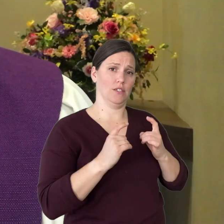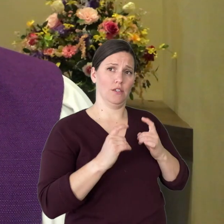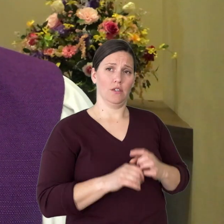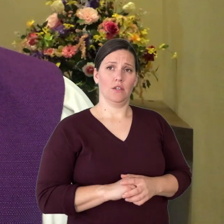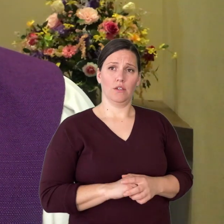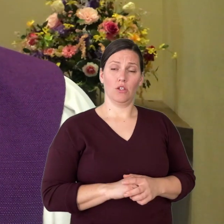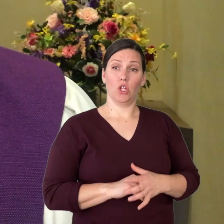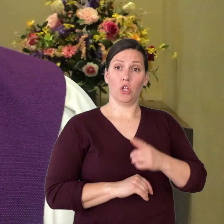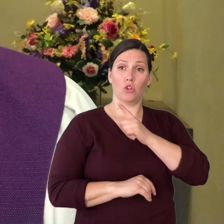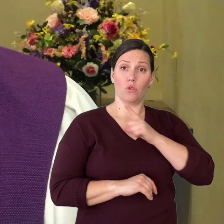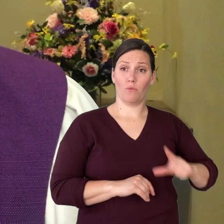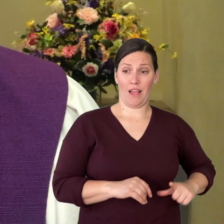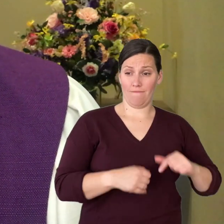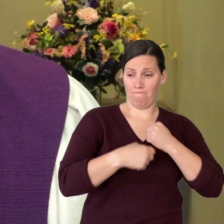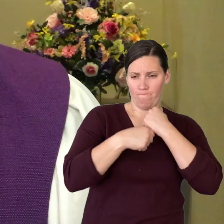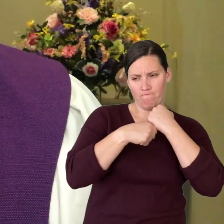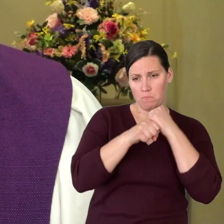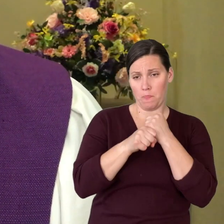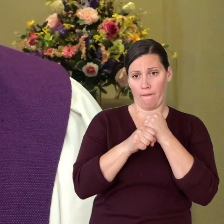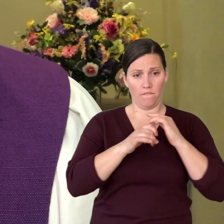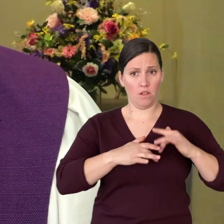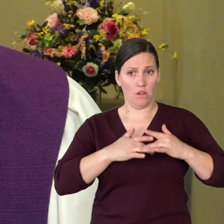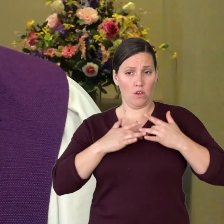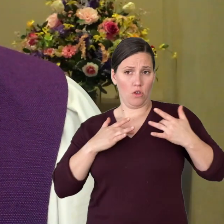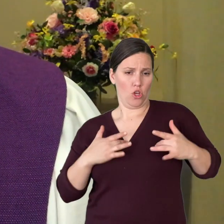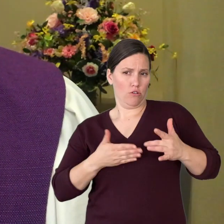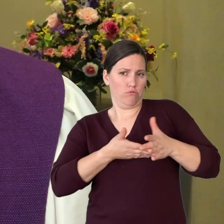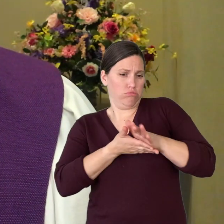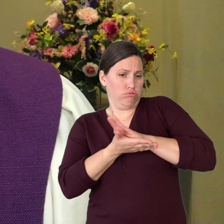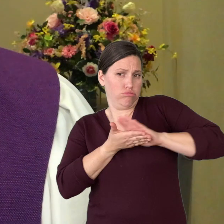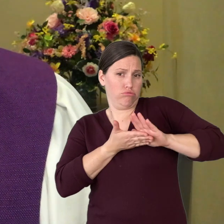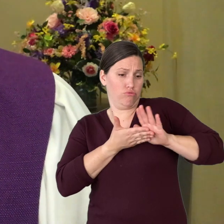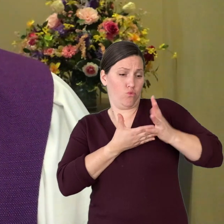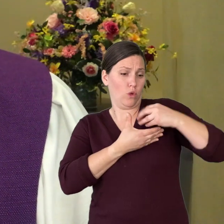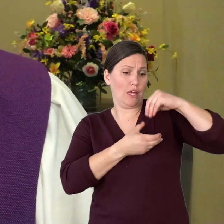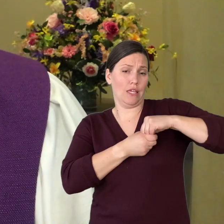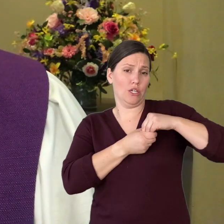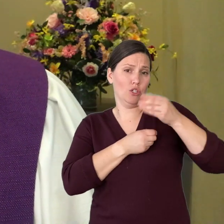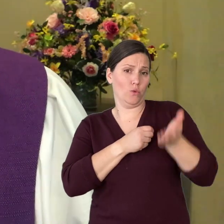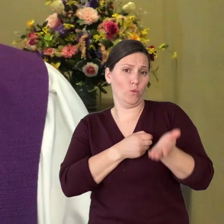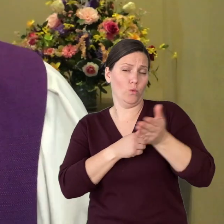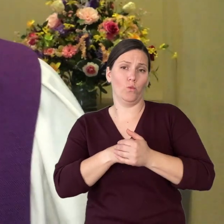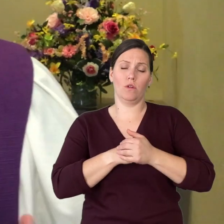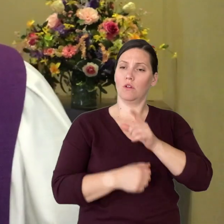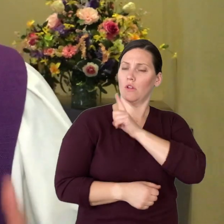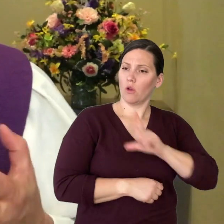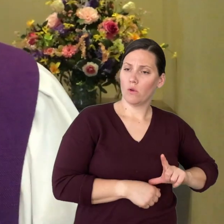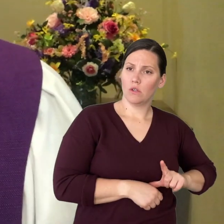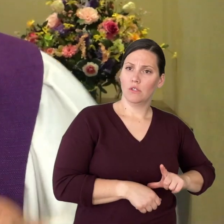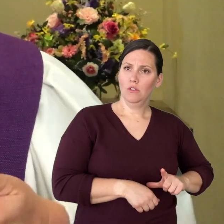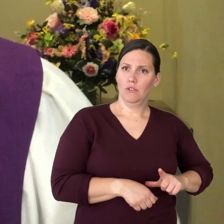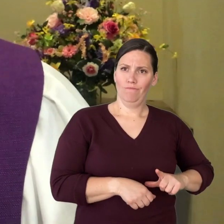The Lord has created a clean heart within you. The Lord has put